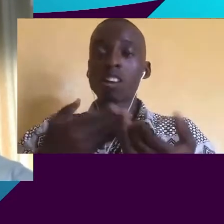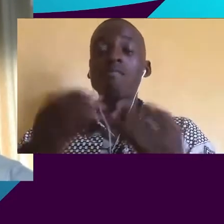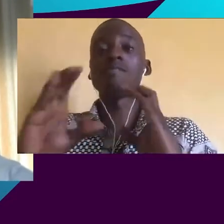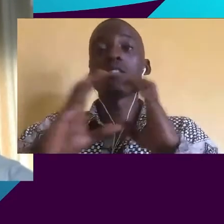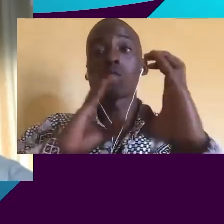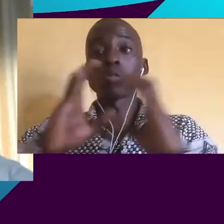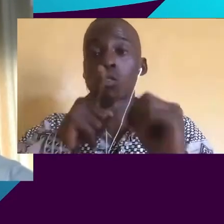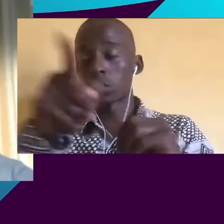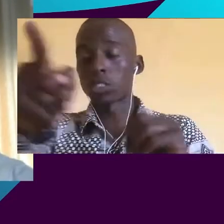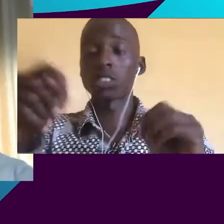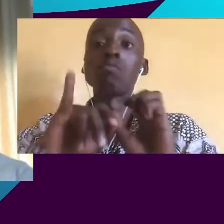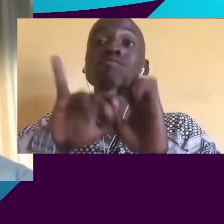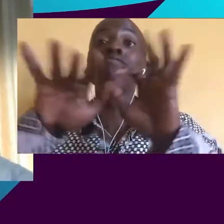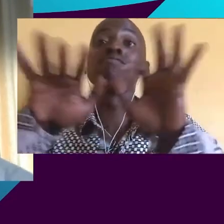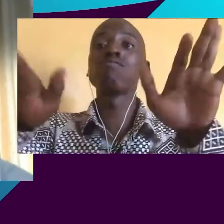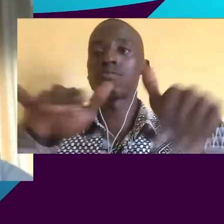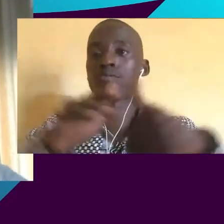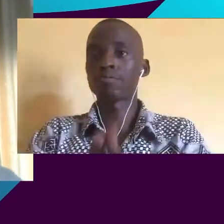in full blast.